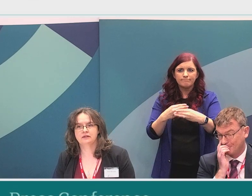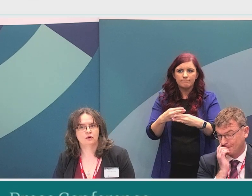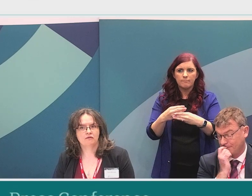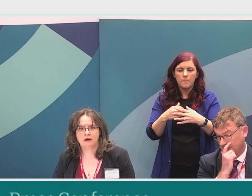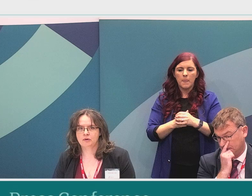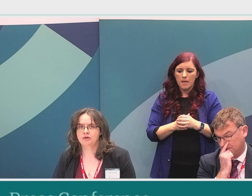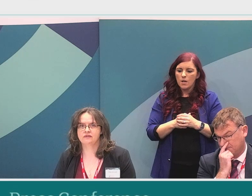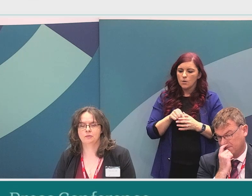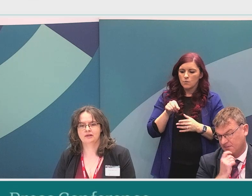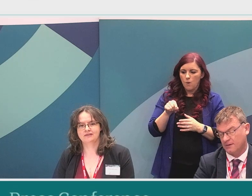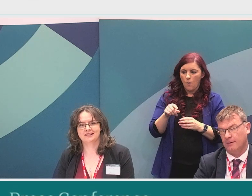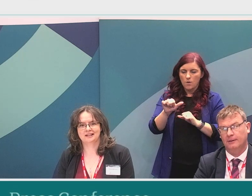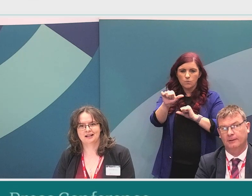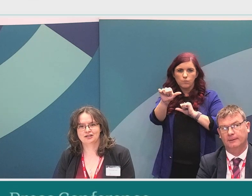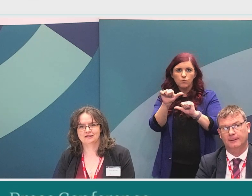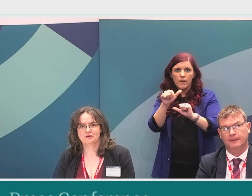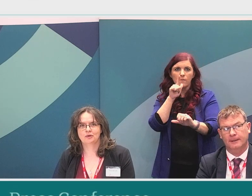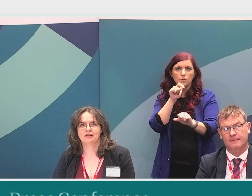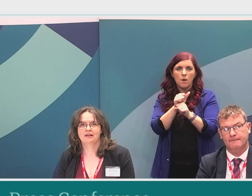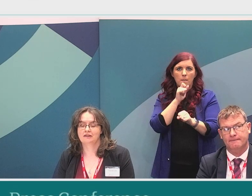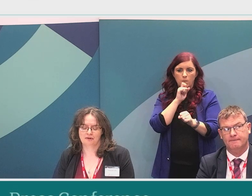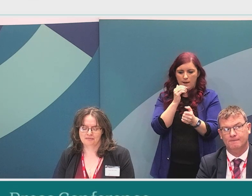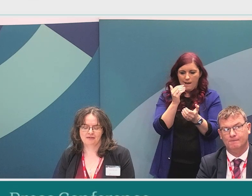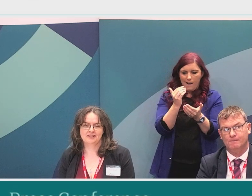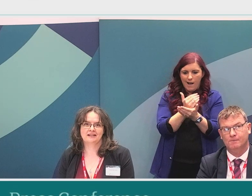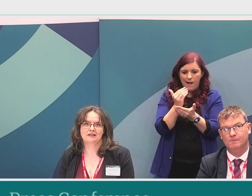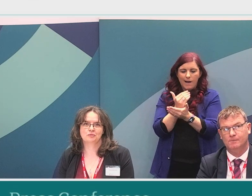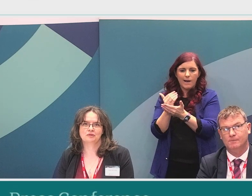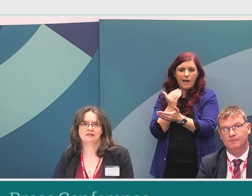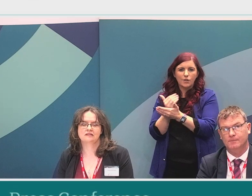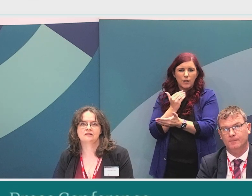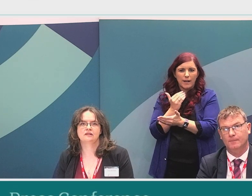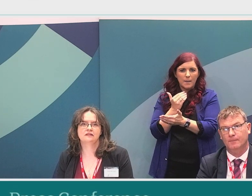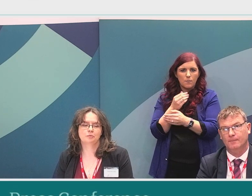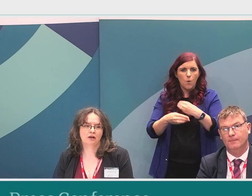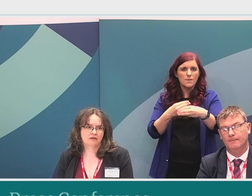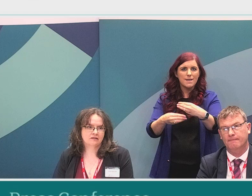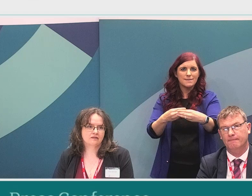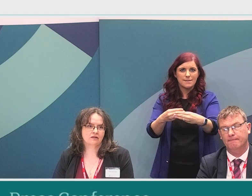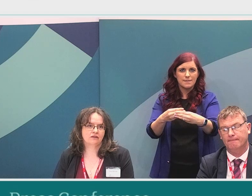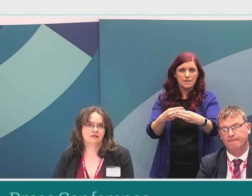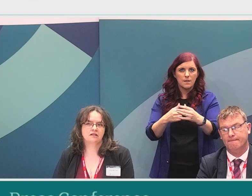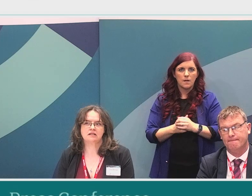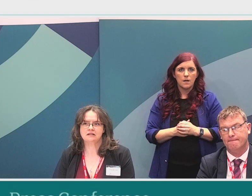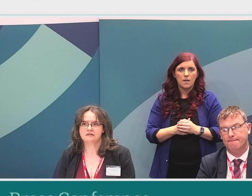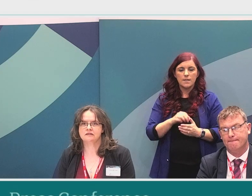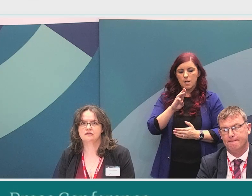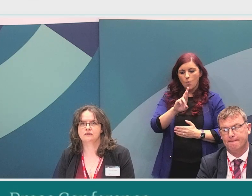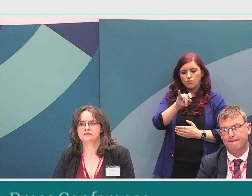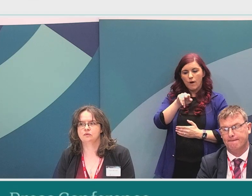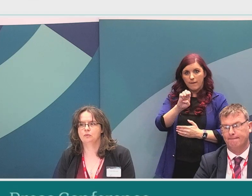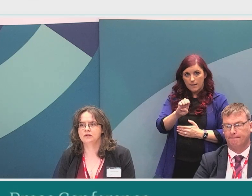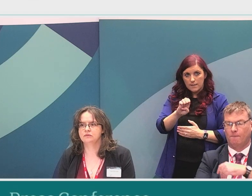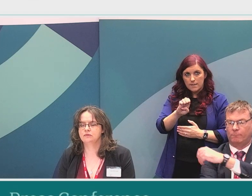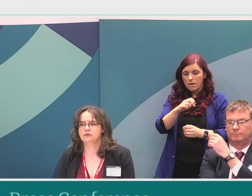going to give you a very brief summary of the data collection of the data collection process. So this is a prevalence survey, not an incident survey.